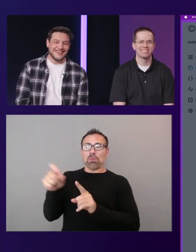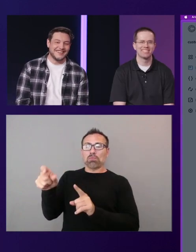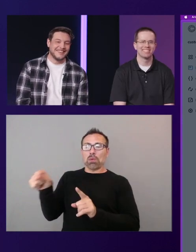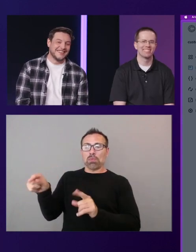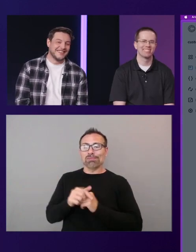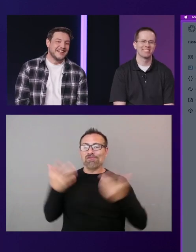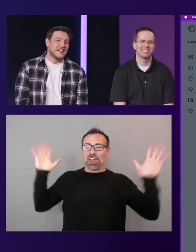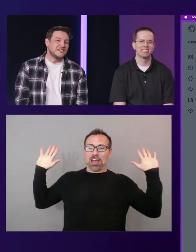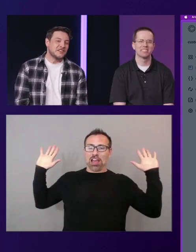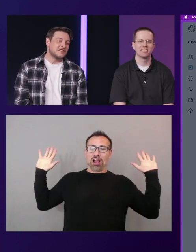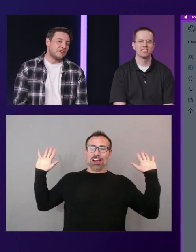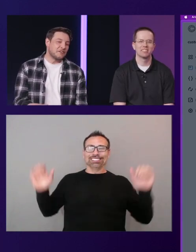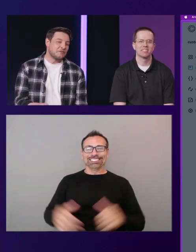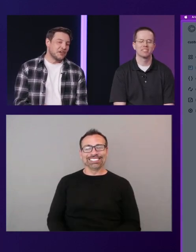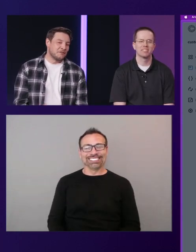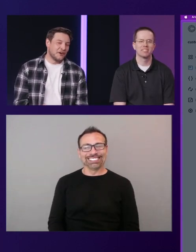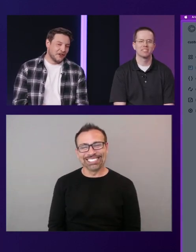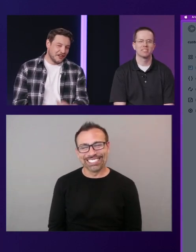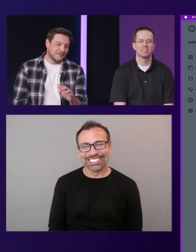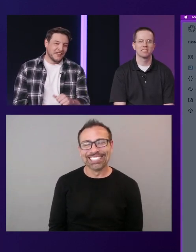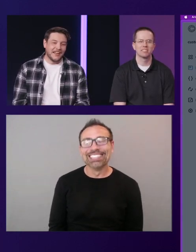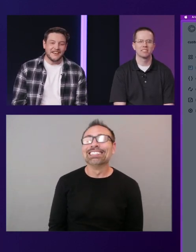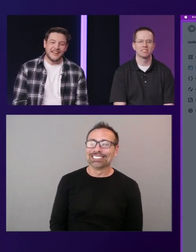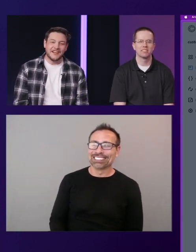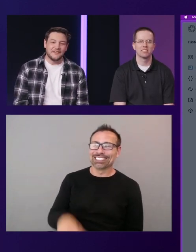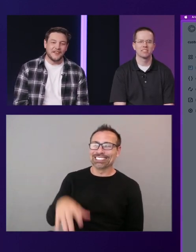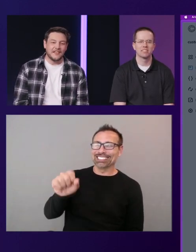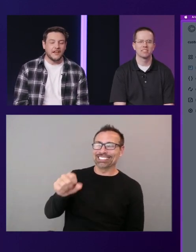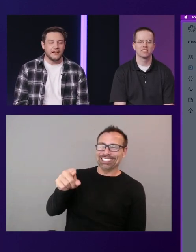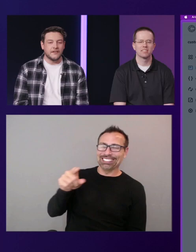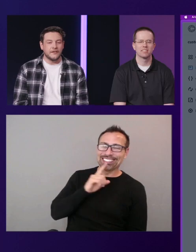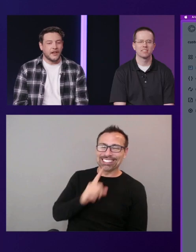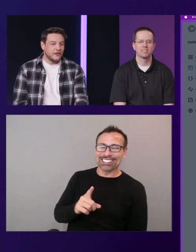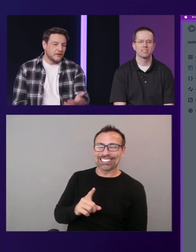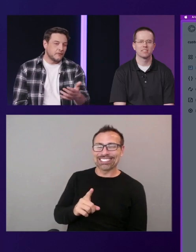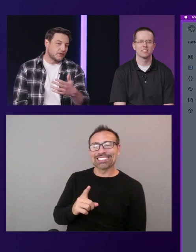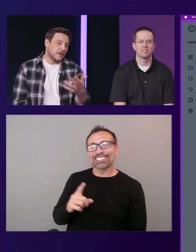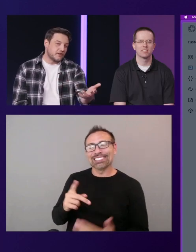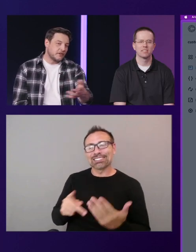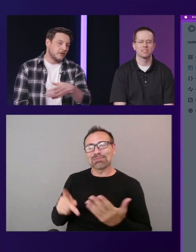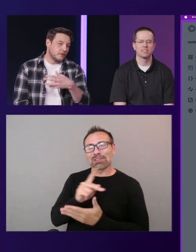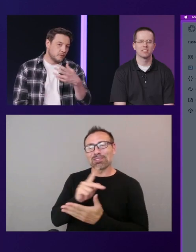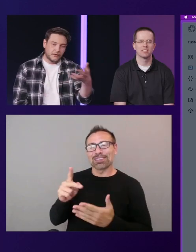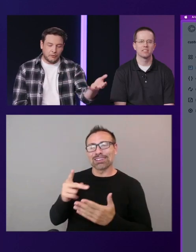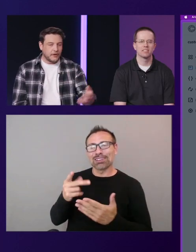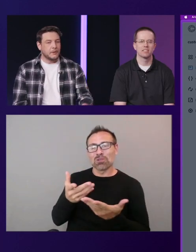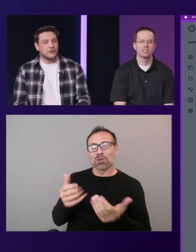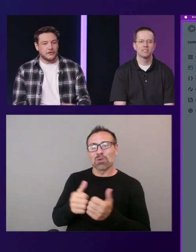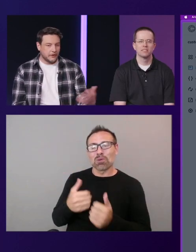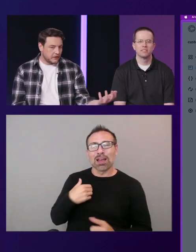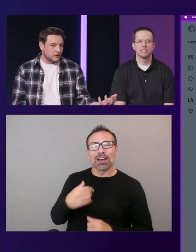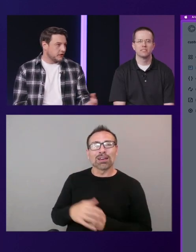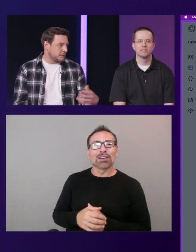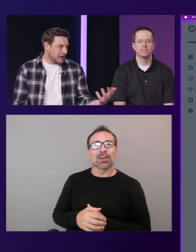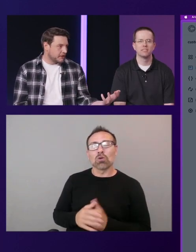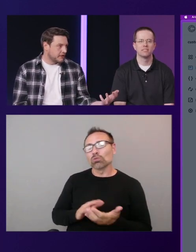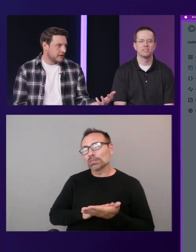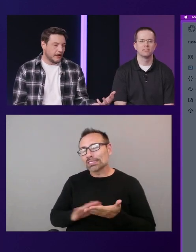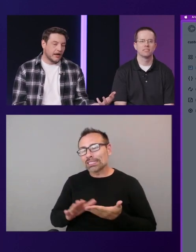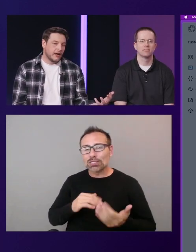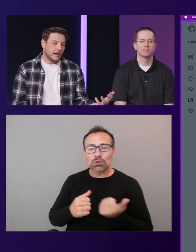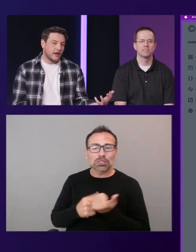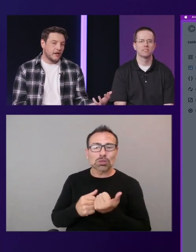That's right. So this is probably a medium priority given that. And then, what's nice, we support labels and all the things you would